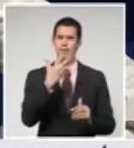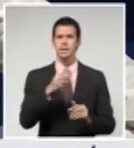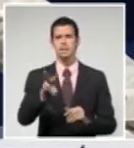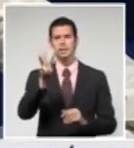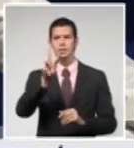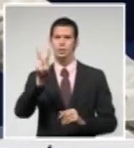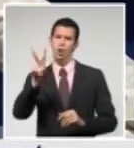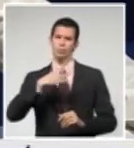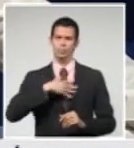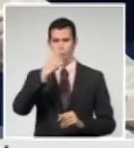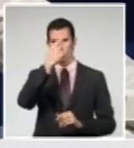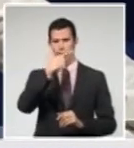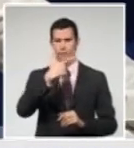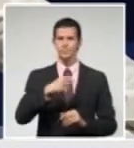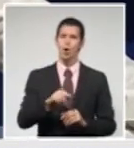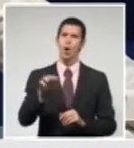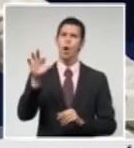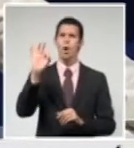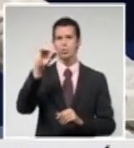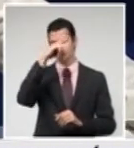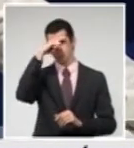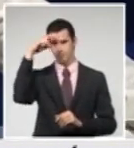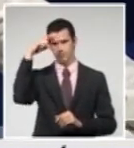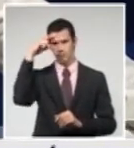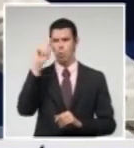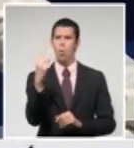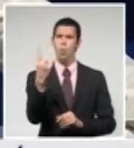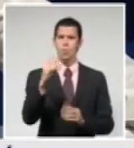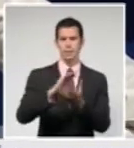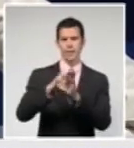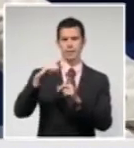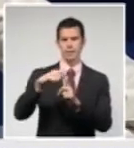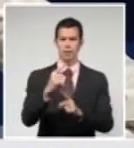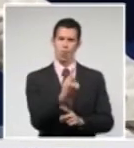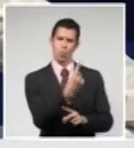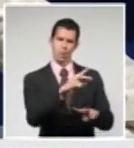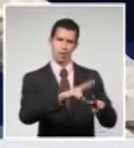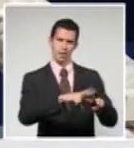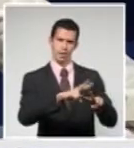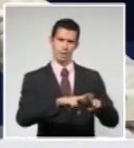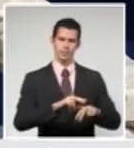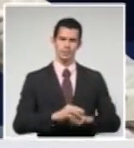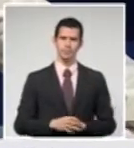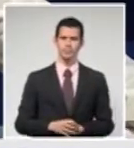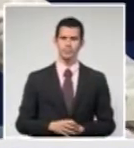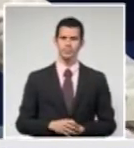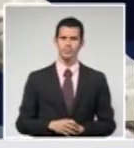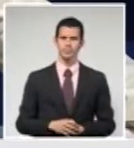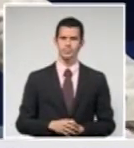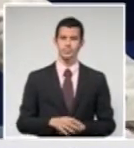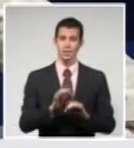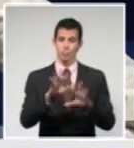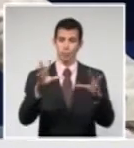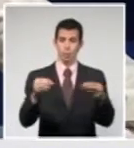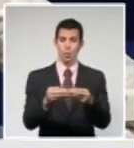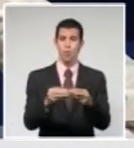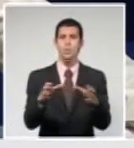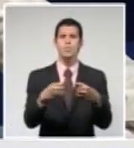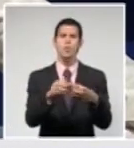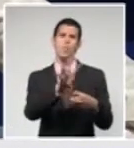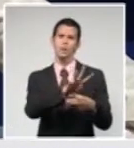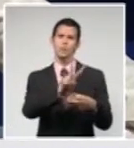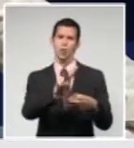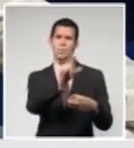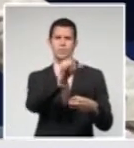1 patient continues to be in a critical state in hospital in Villa Clara, while 2 patients are reported